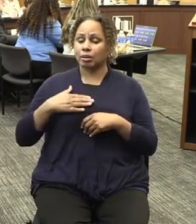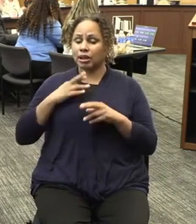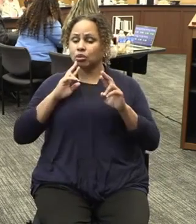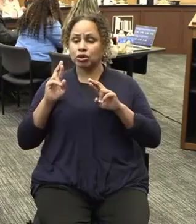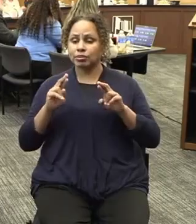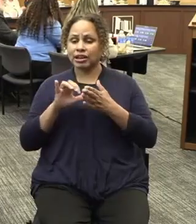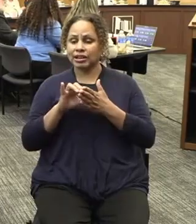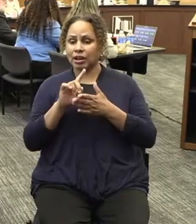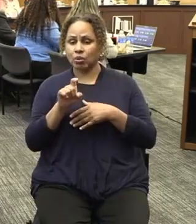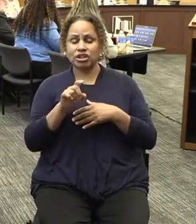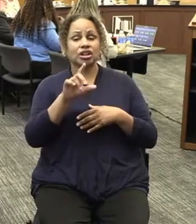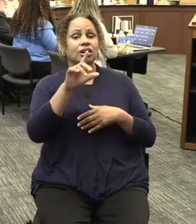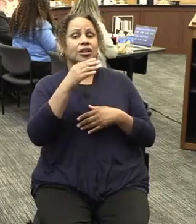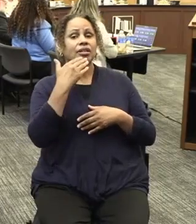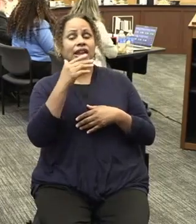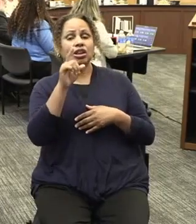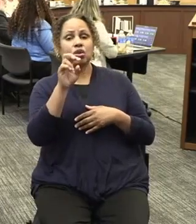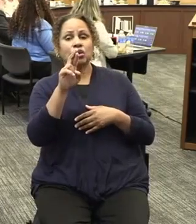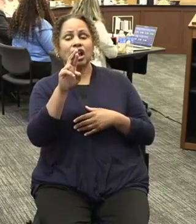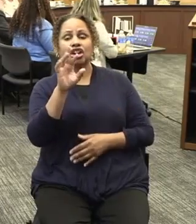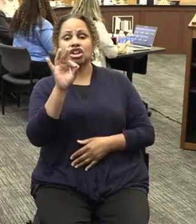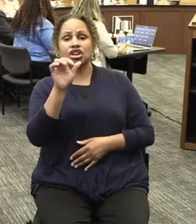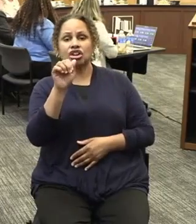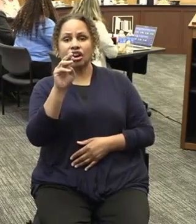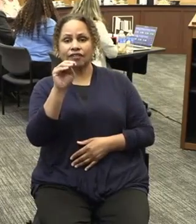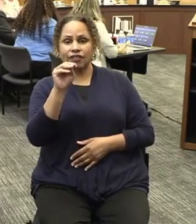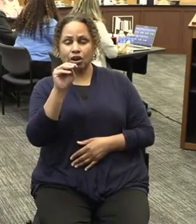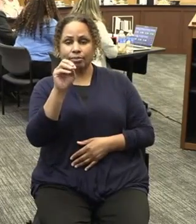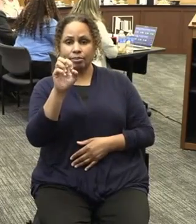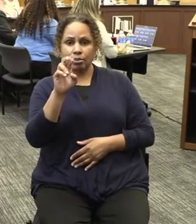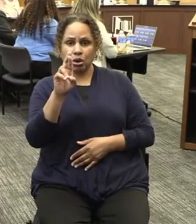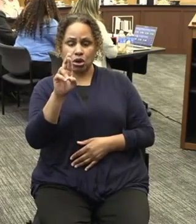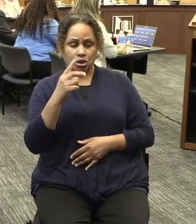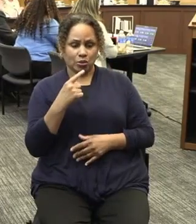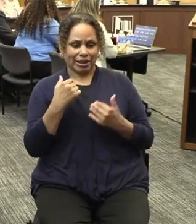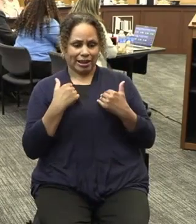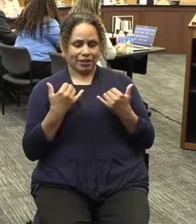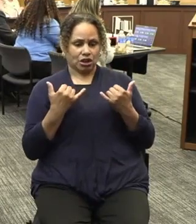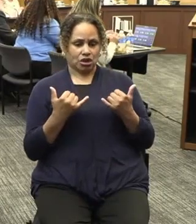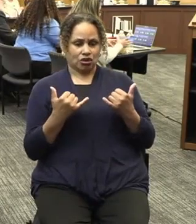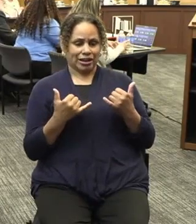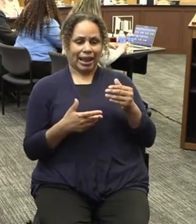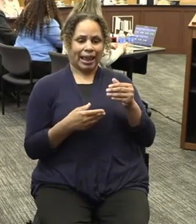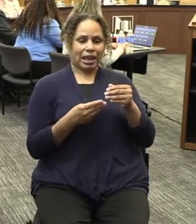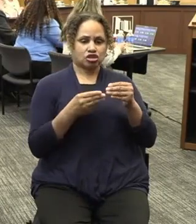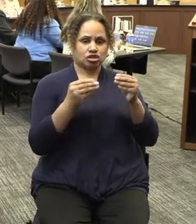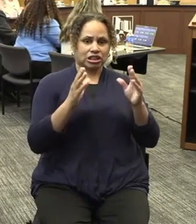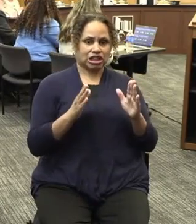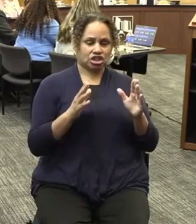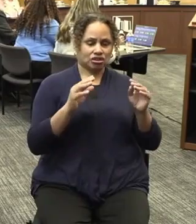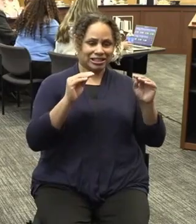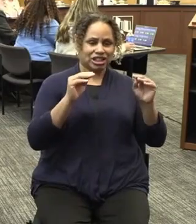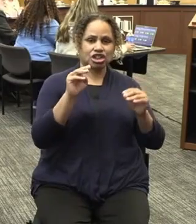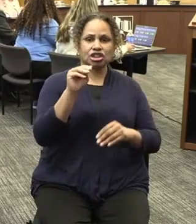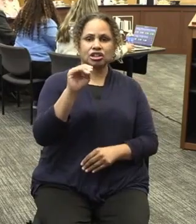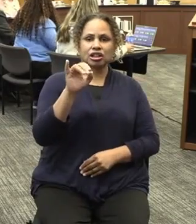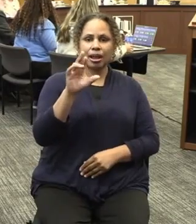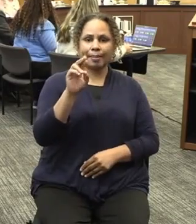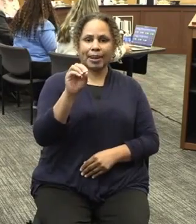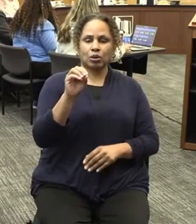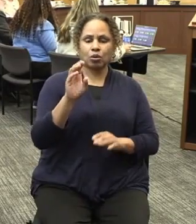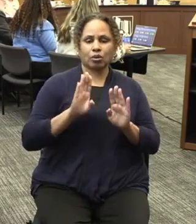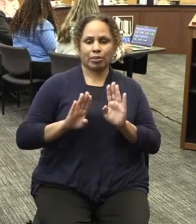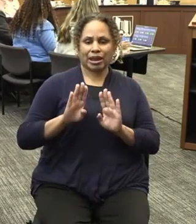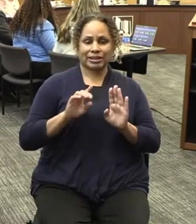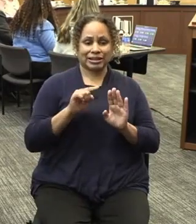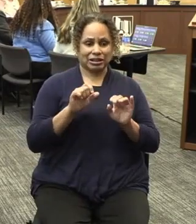Thank you, Dr. Farmer. So we have a current adjunct who teaches in microbiology that can